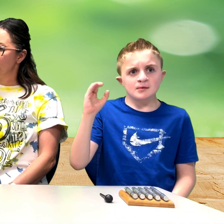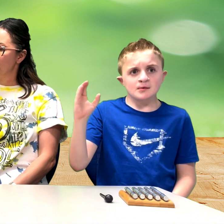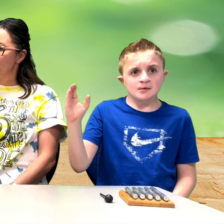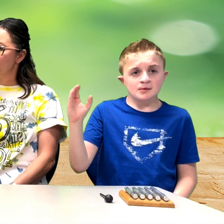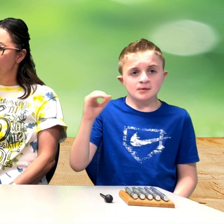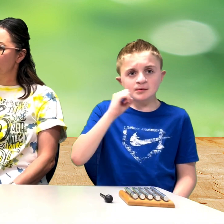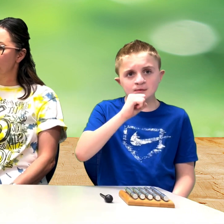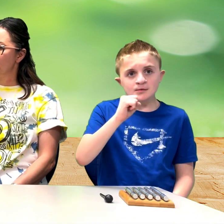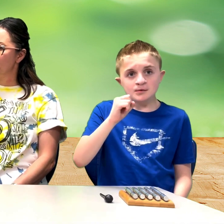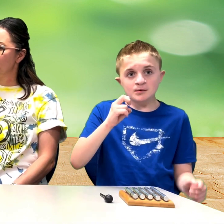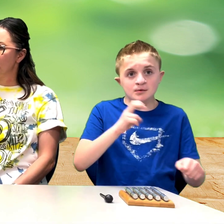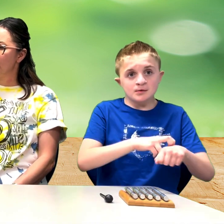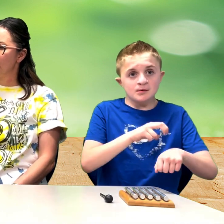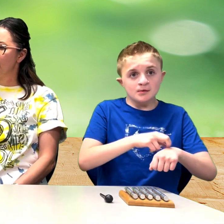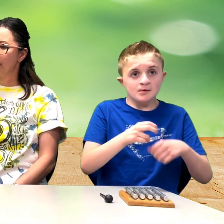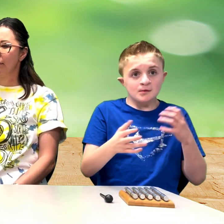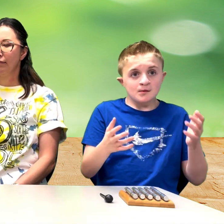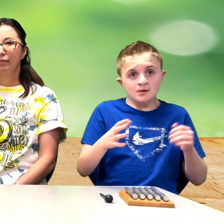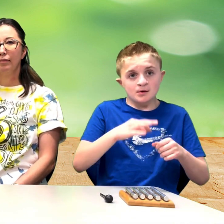we'll find out